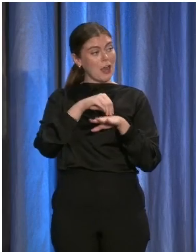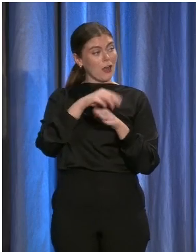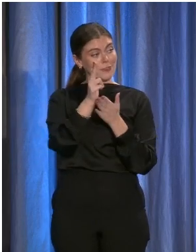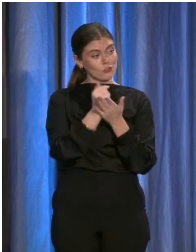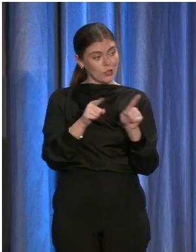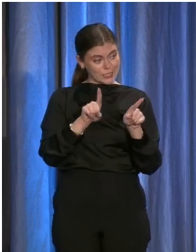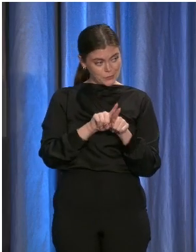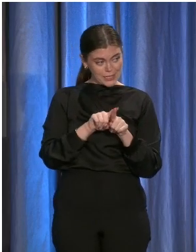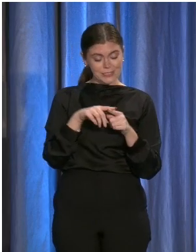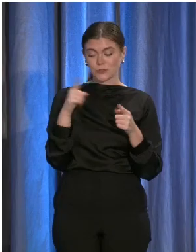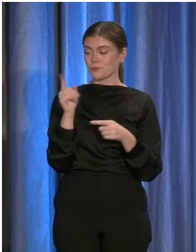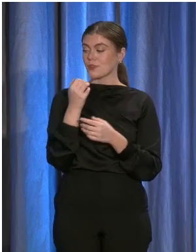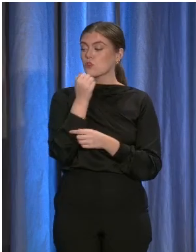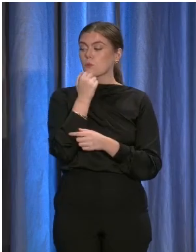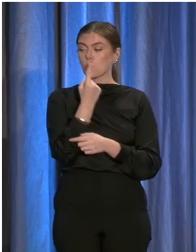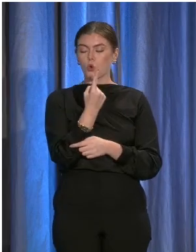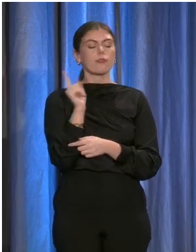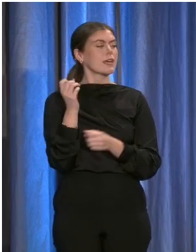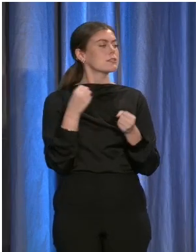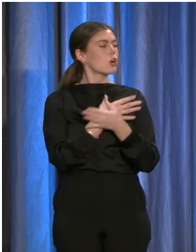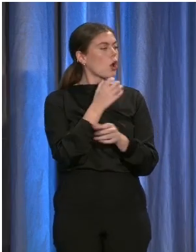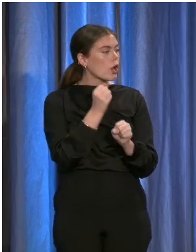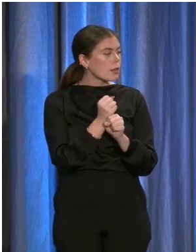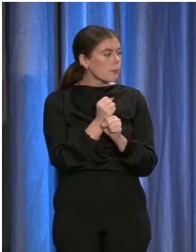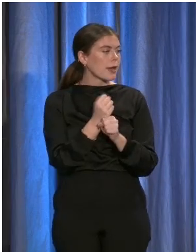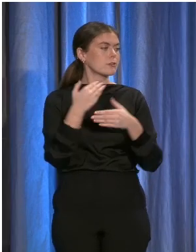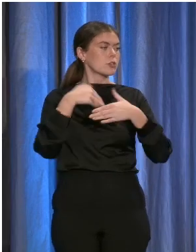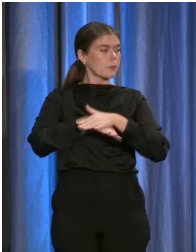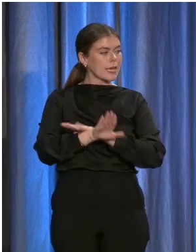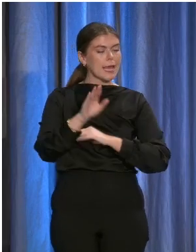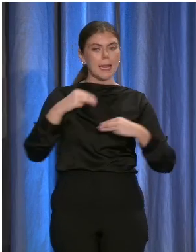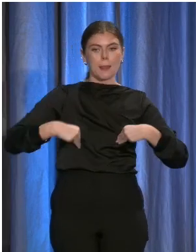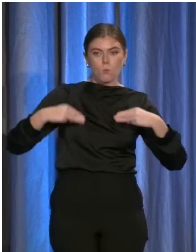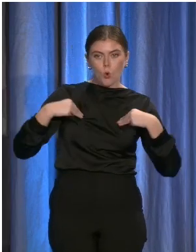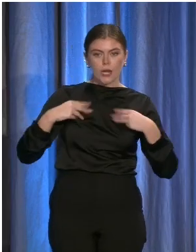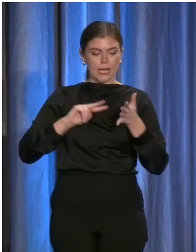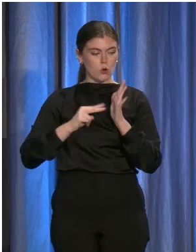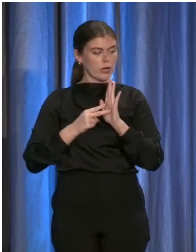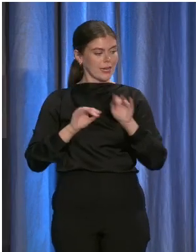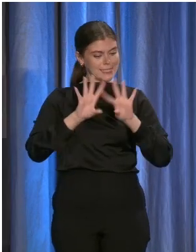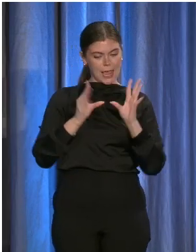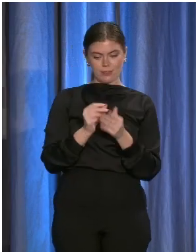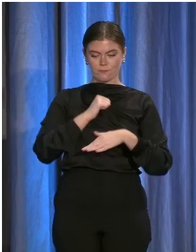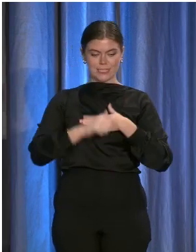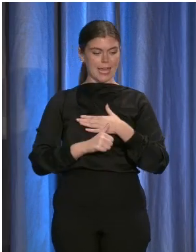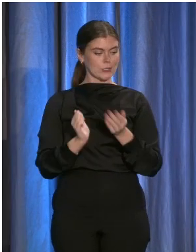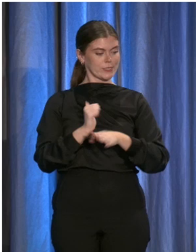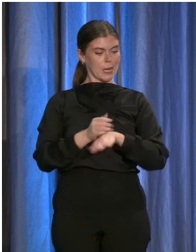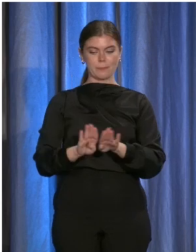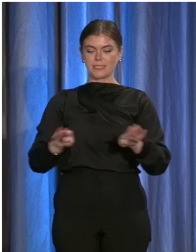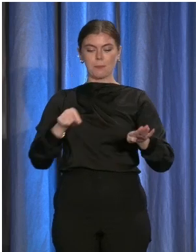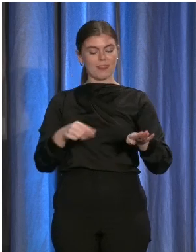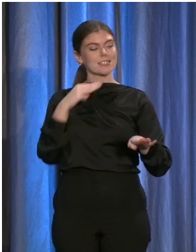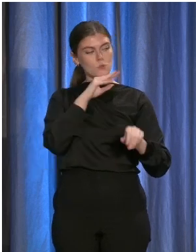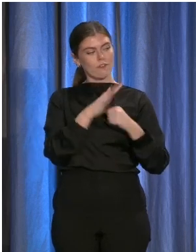at number 1 is all about coming in the morning and getting organised for the day. So for this young person,